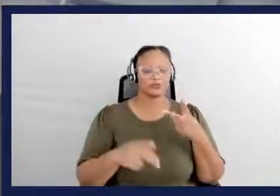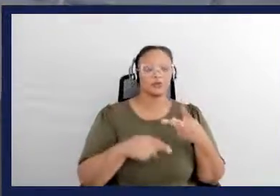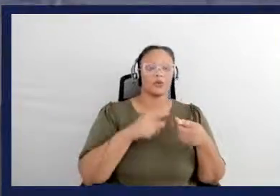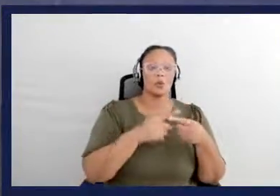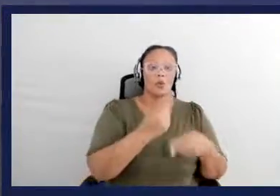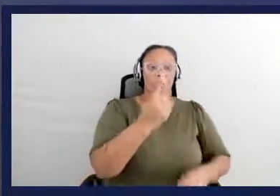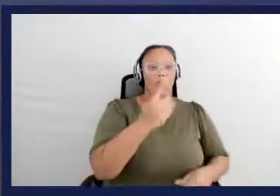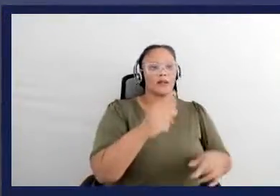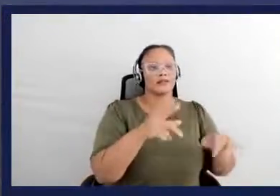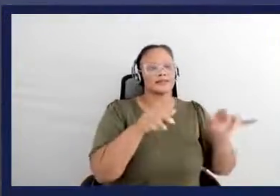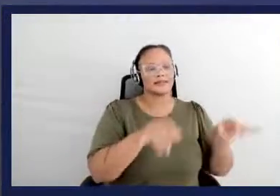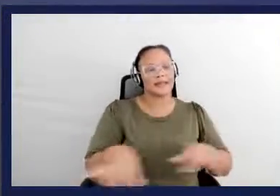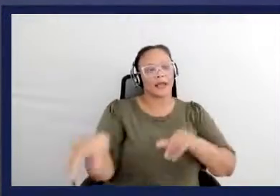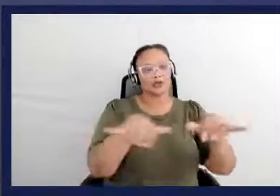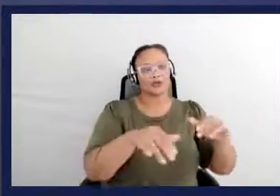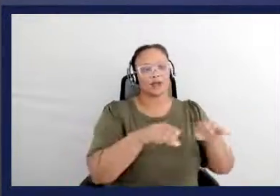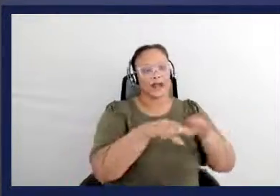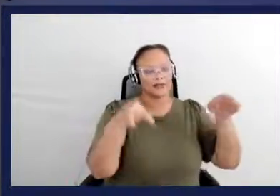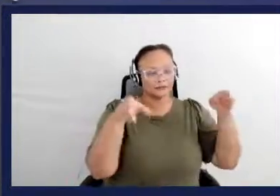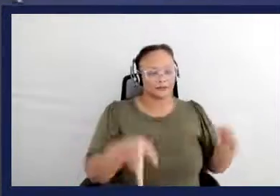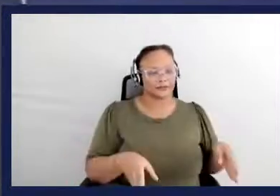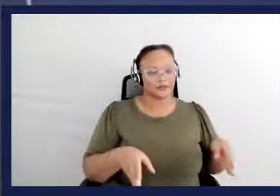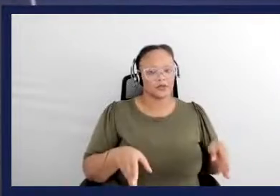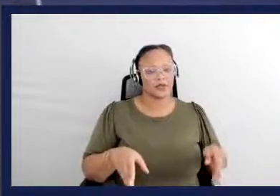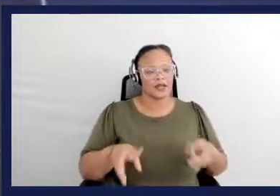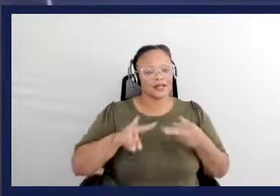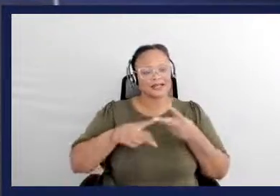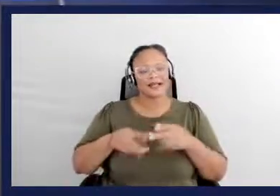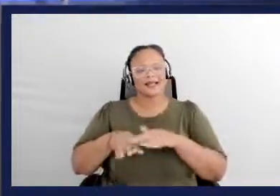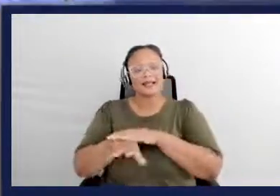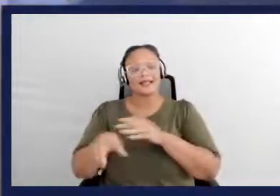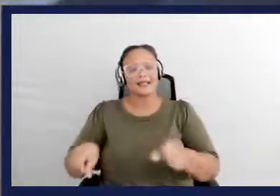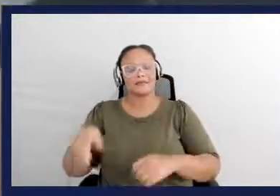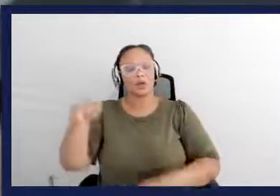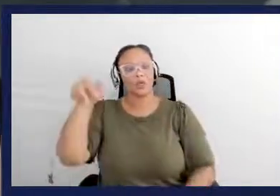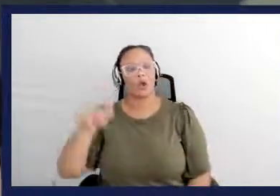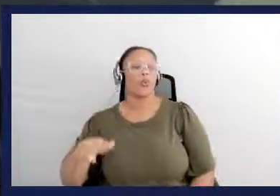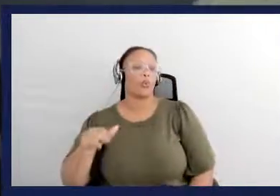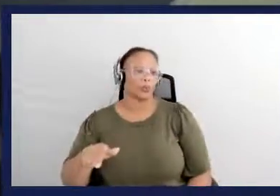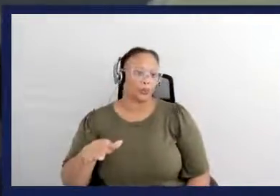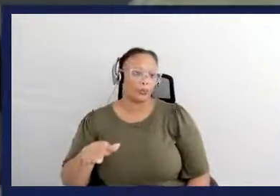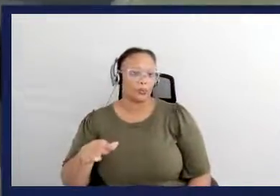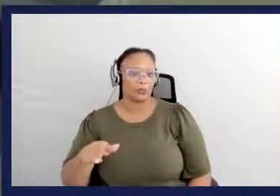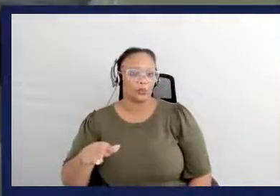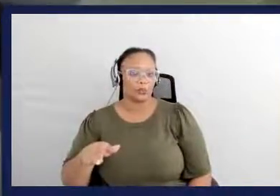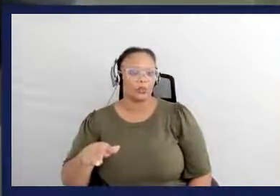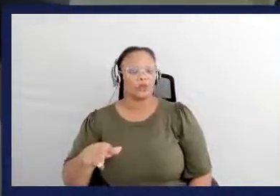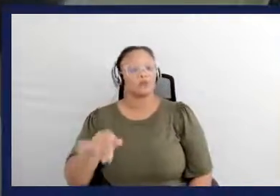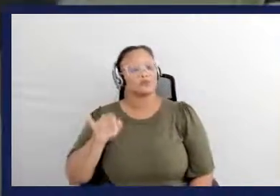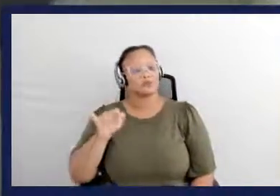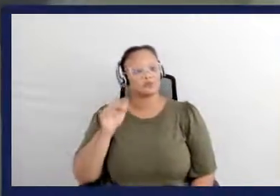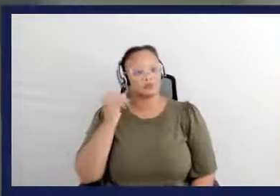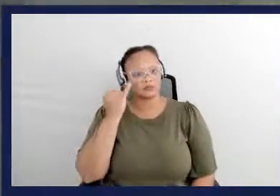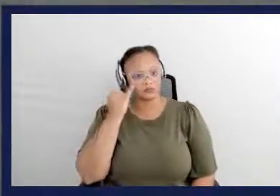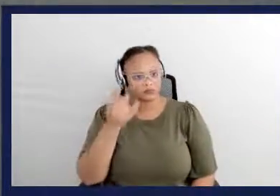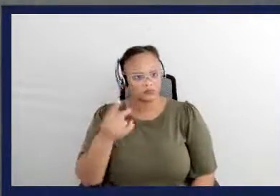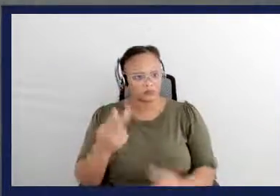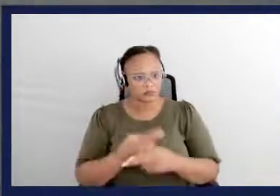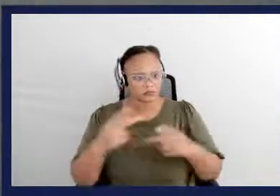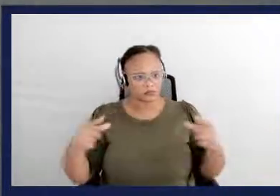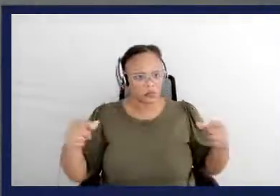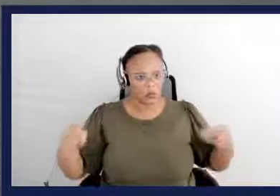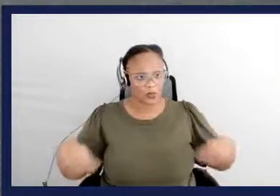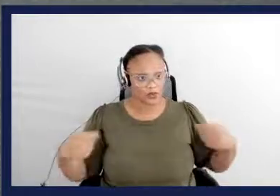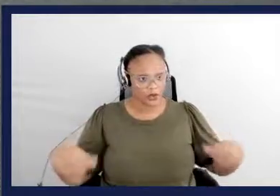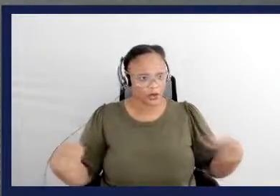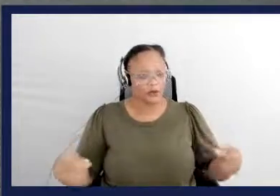voting booth. Right, this is much lower to the ground. So if a voter did come in with a wheelchair, it just makes it easier for them